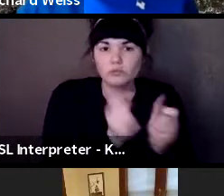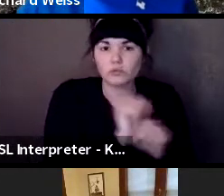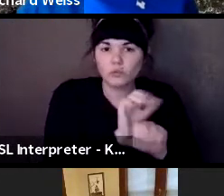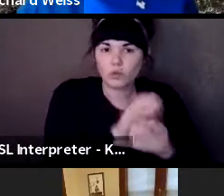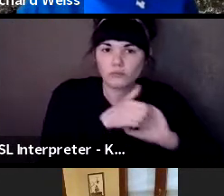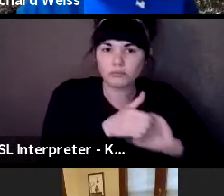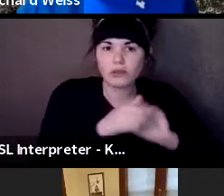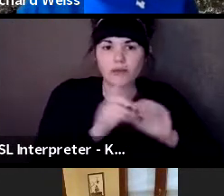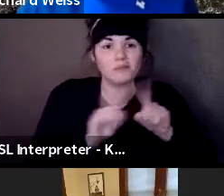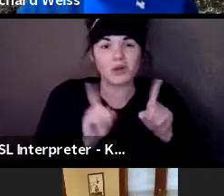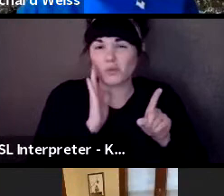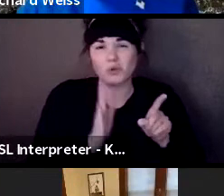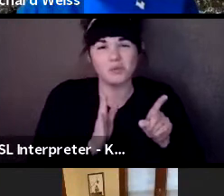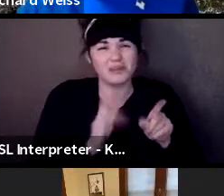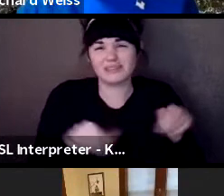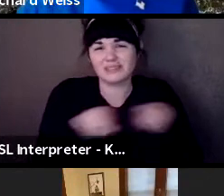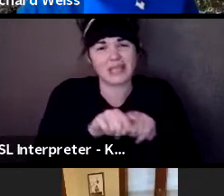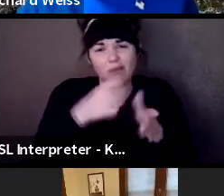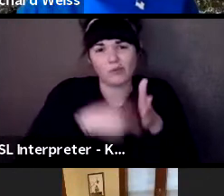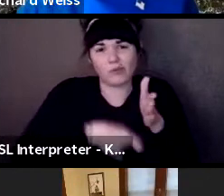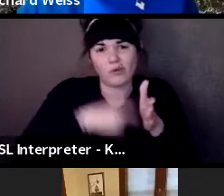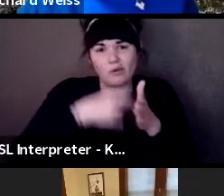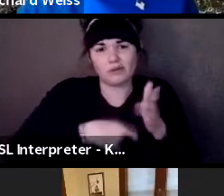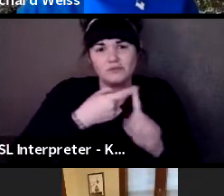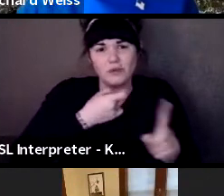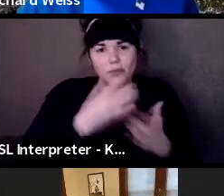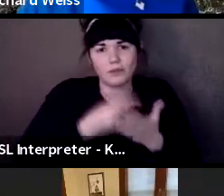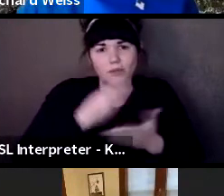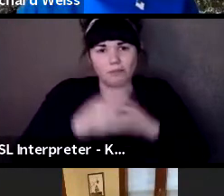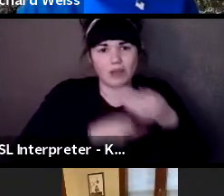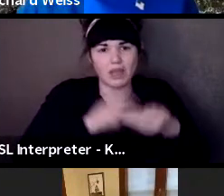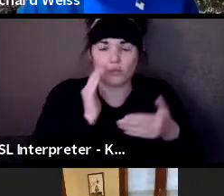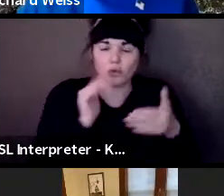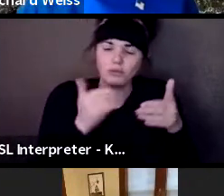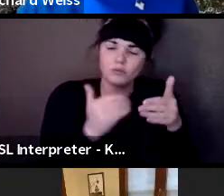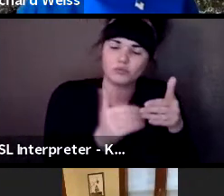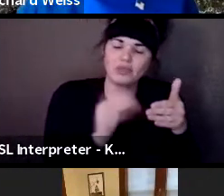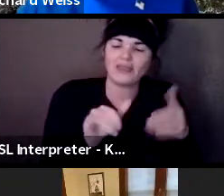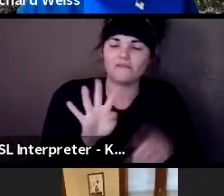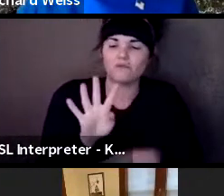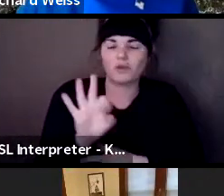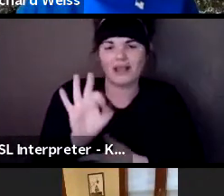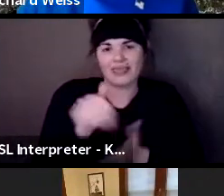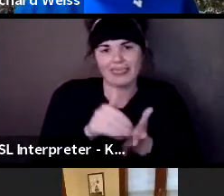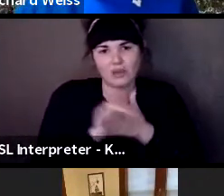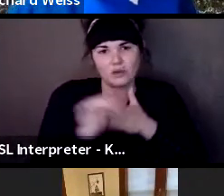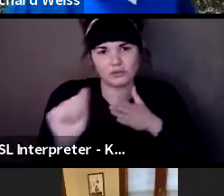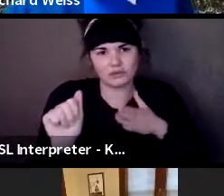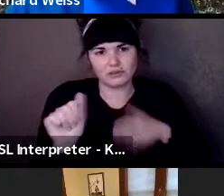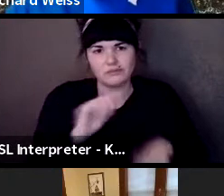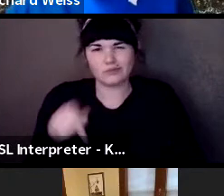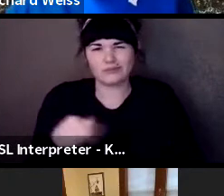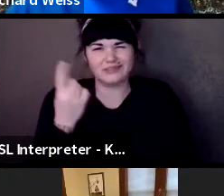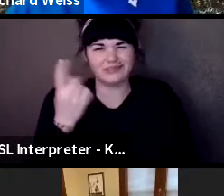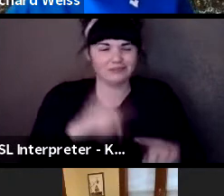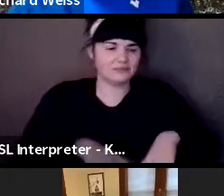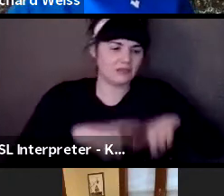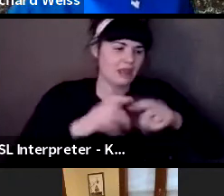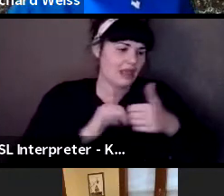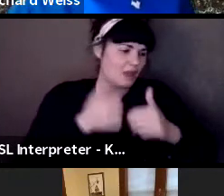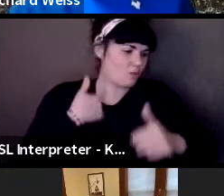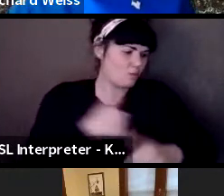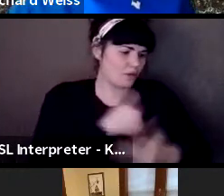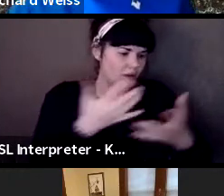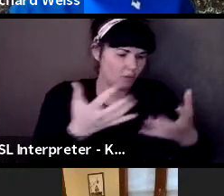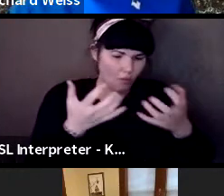same dollar amount coming out of the budget, which is going to approach that $49,000. So it's just a matter of how we want to do that.